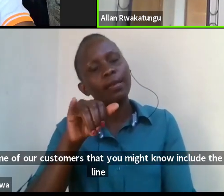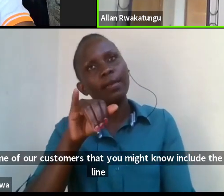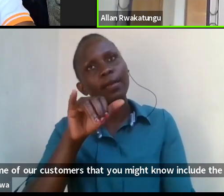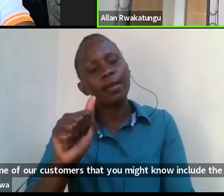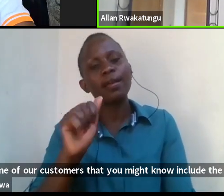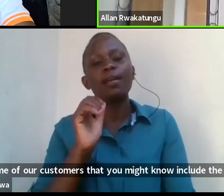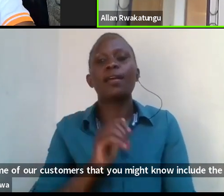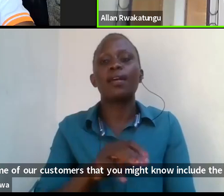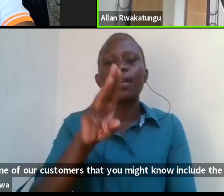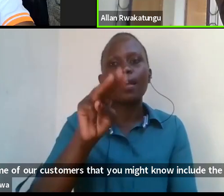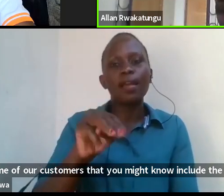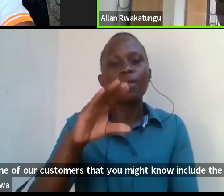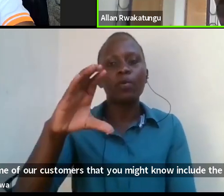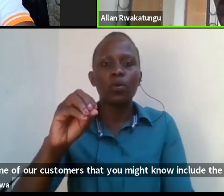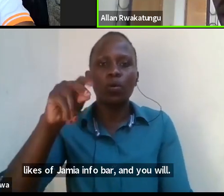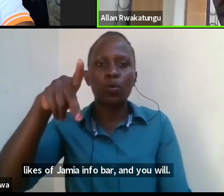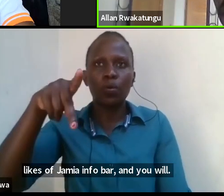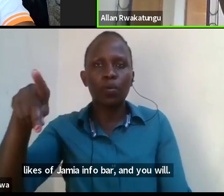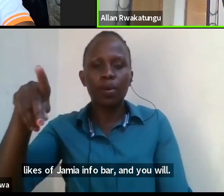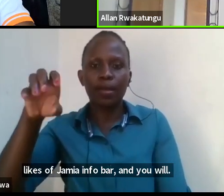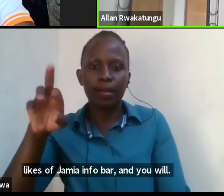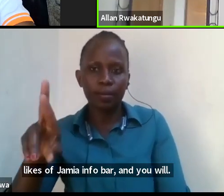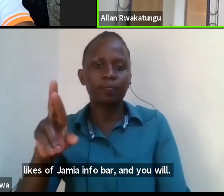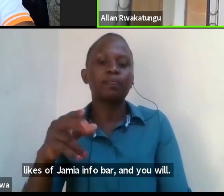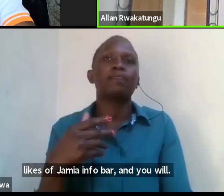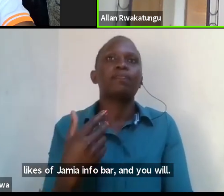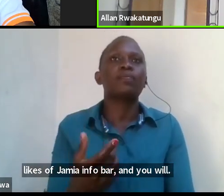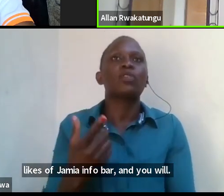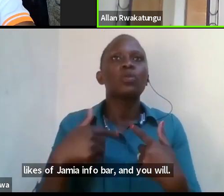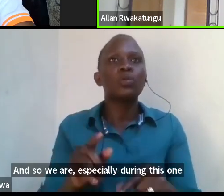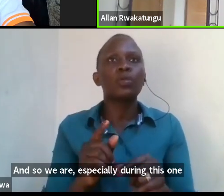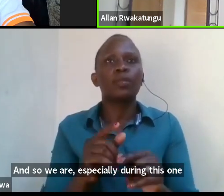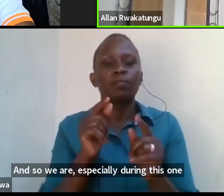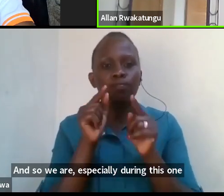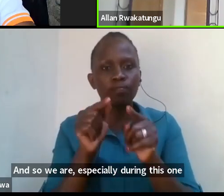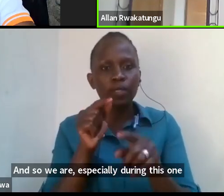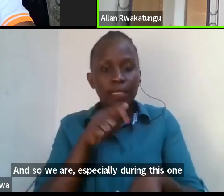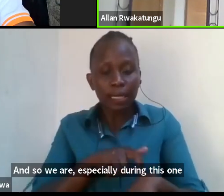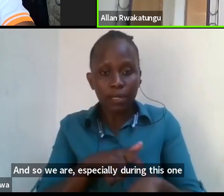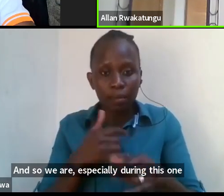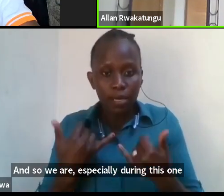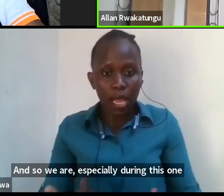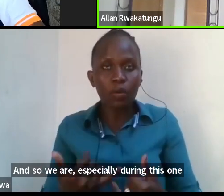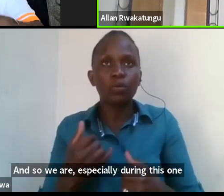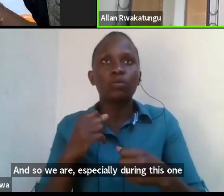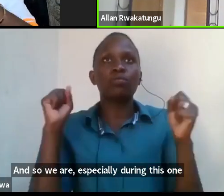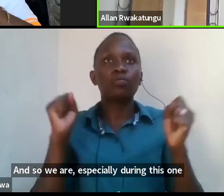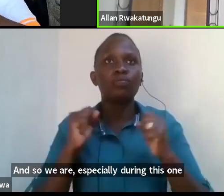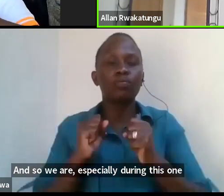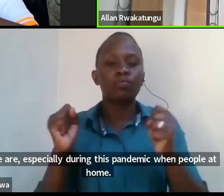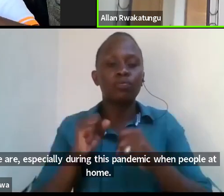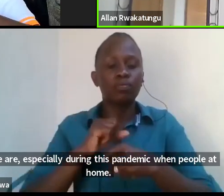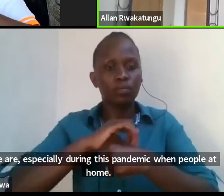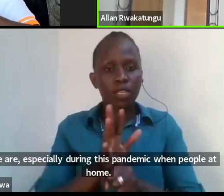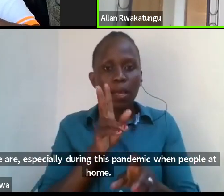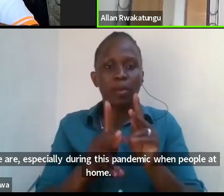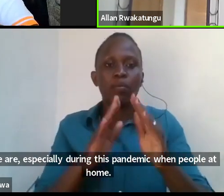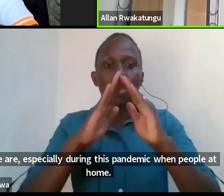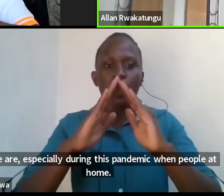ULP. And so we are, especially during this pandemic when people are at home, you can basically